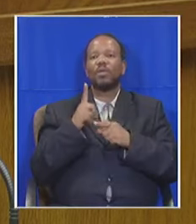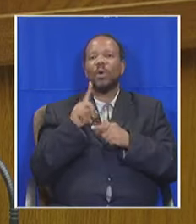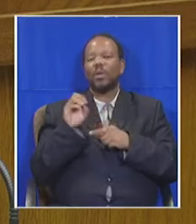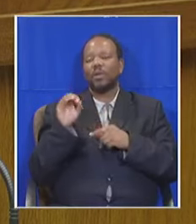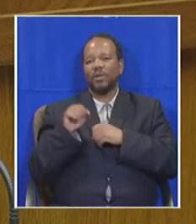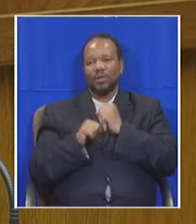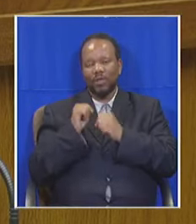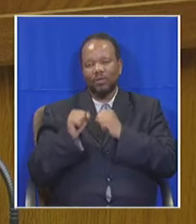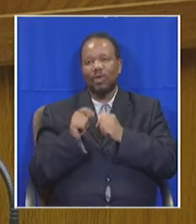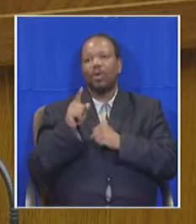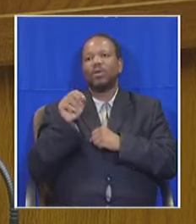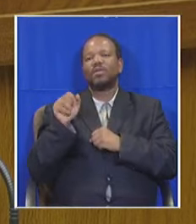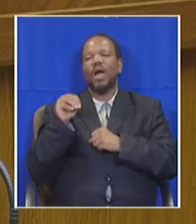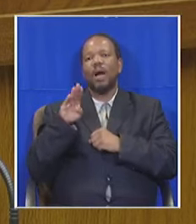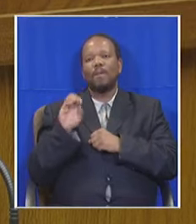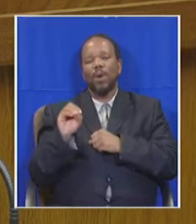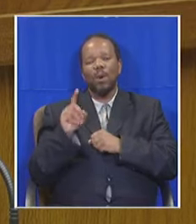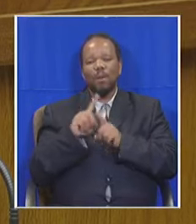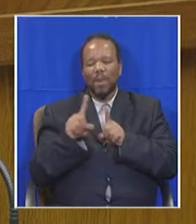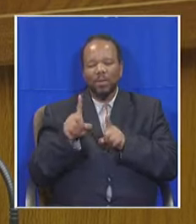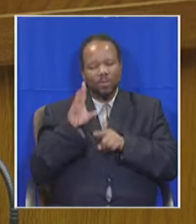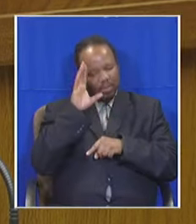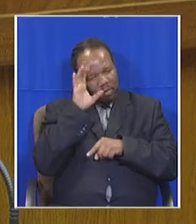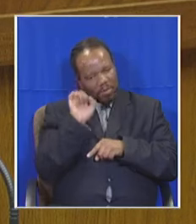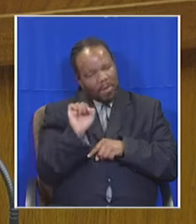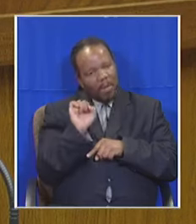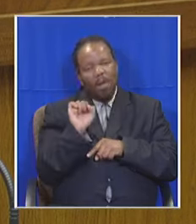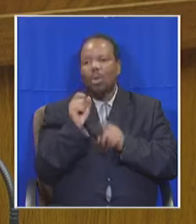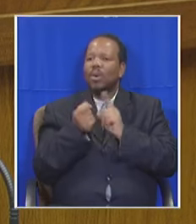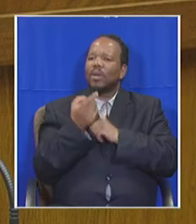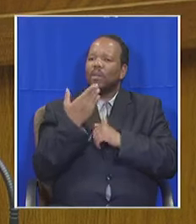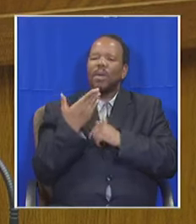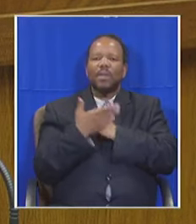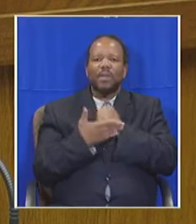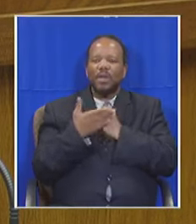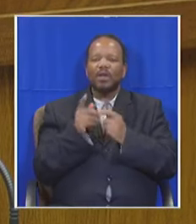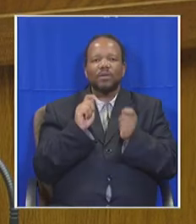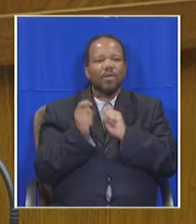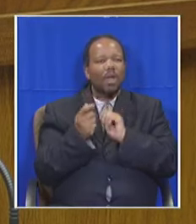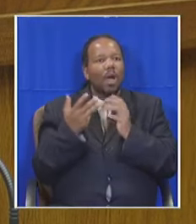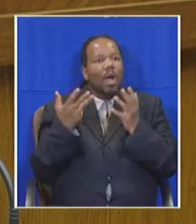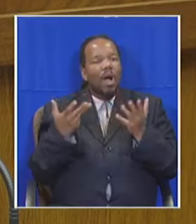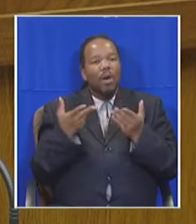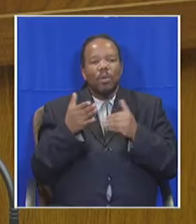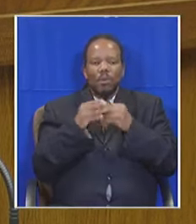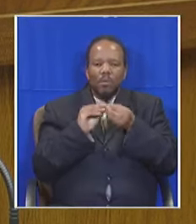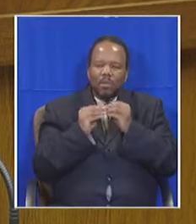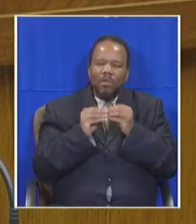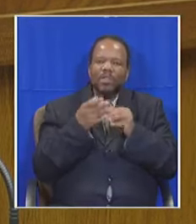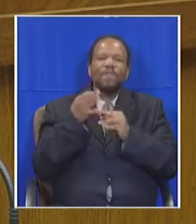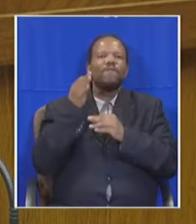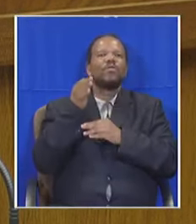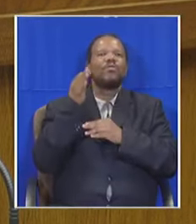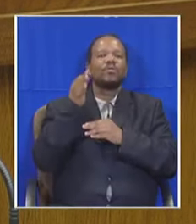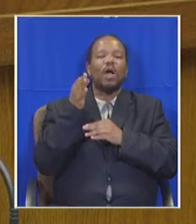stock of where we come from, what are the legacies that they've left in the country, and how best can we shape our future for the generations to